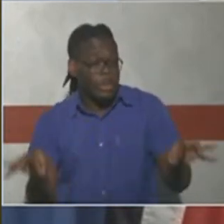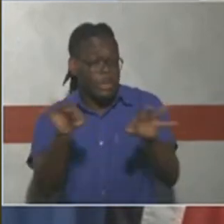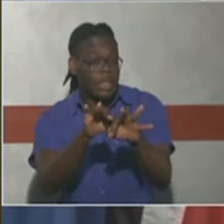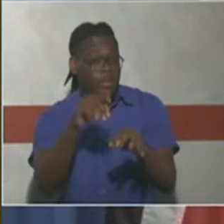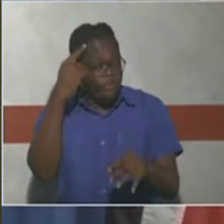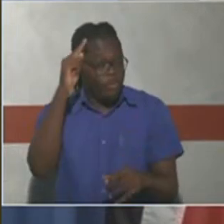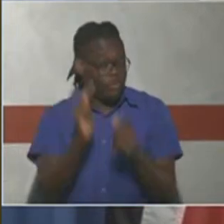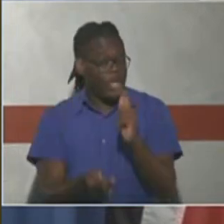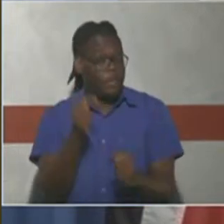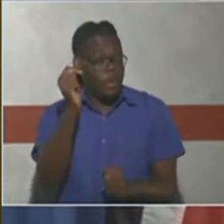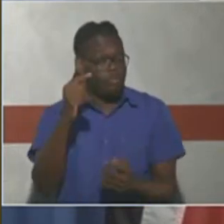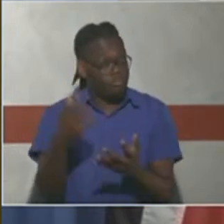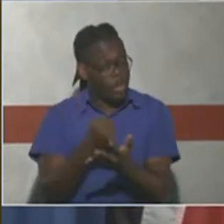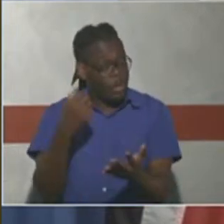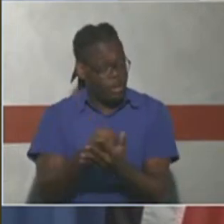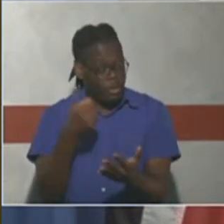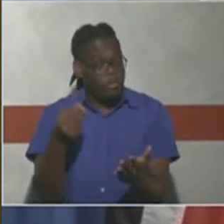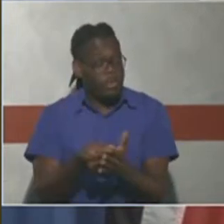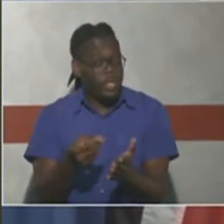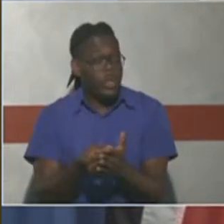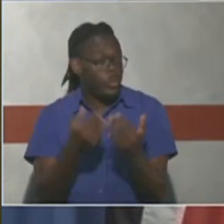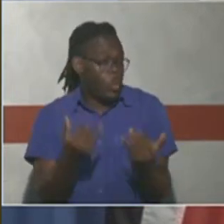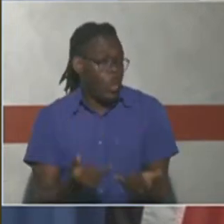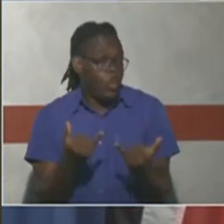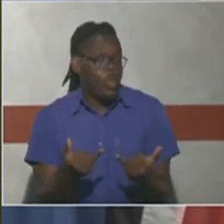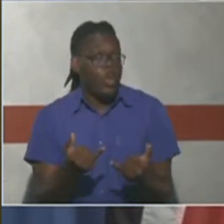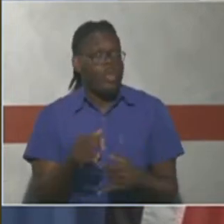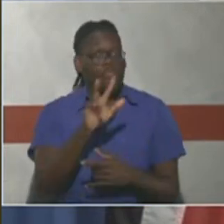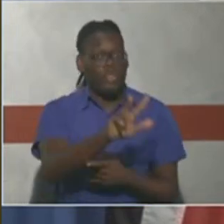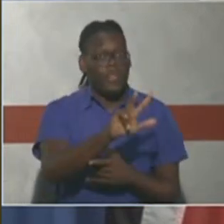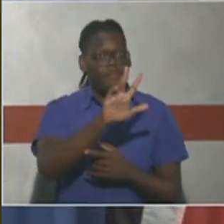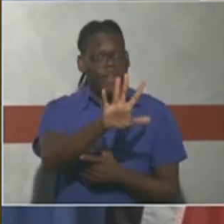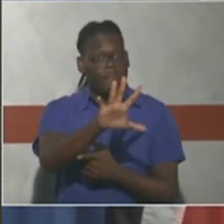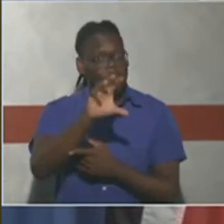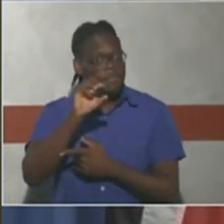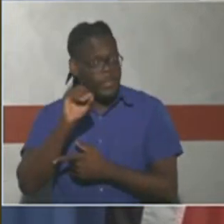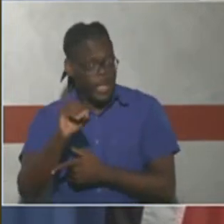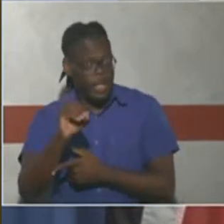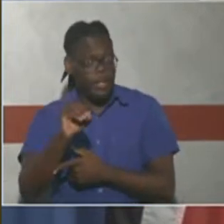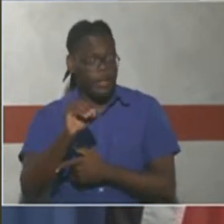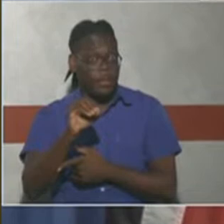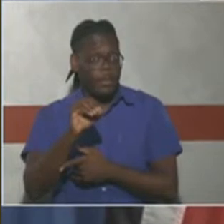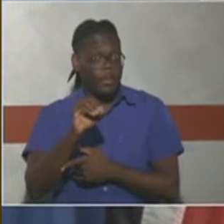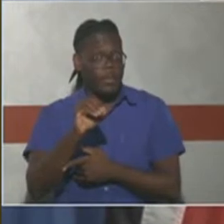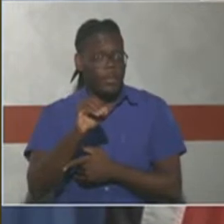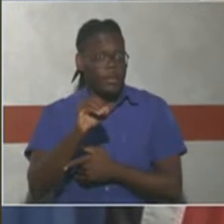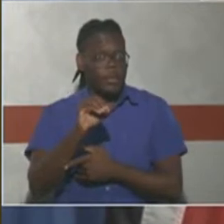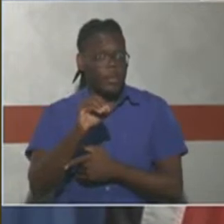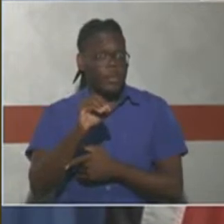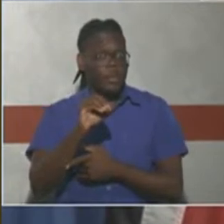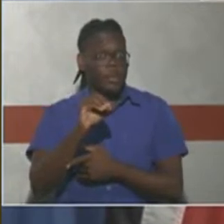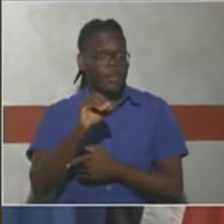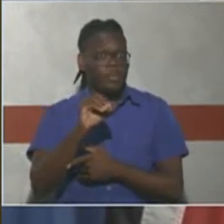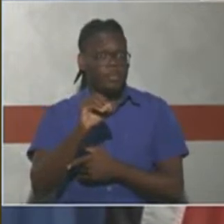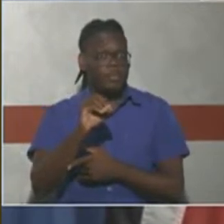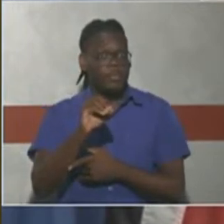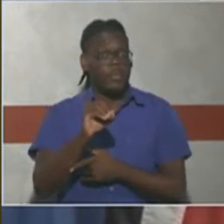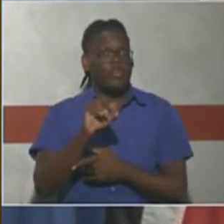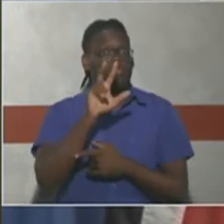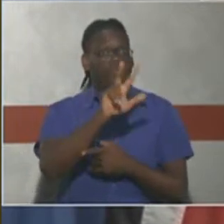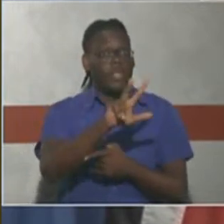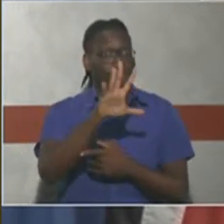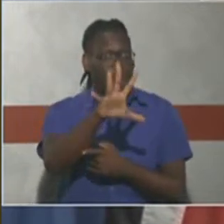initially 350 scf per day, right? That's our million standard cubic feet